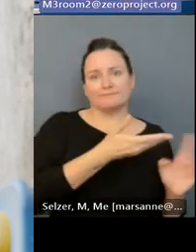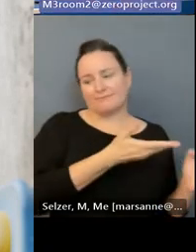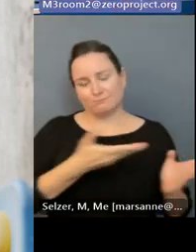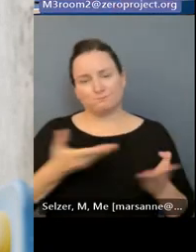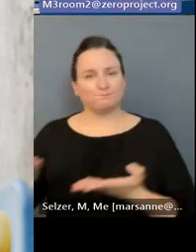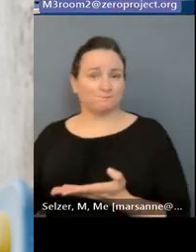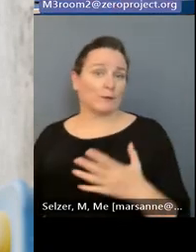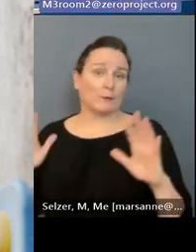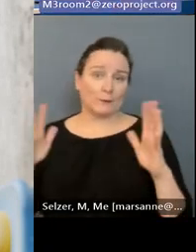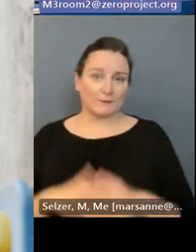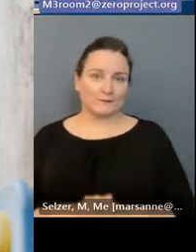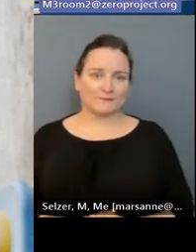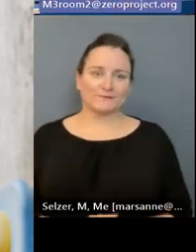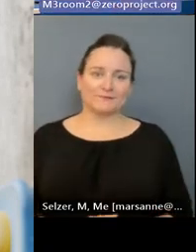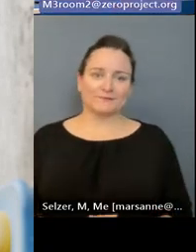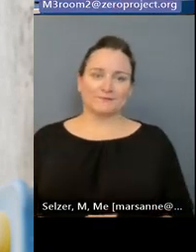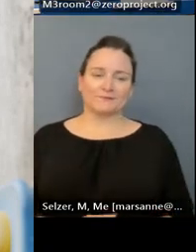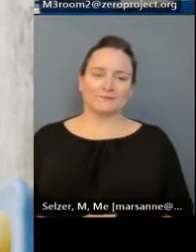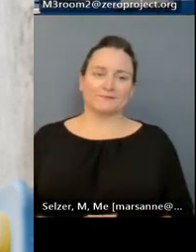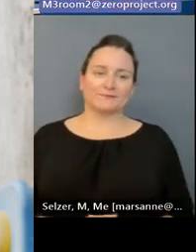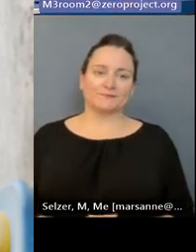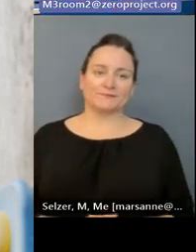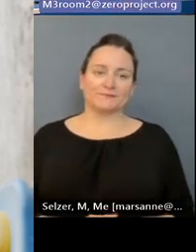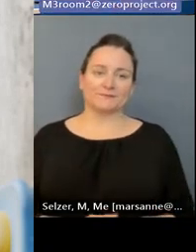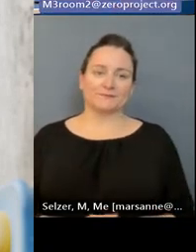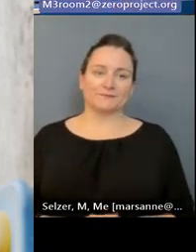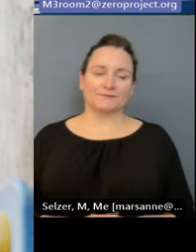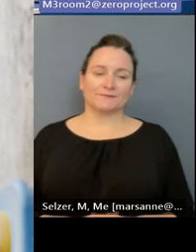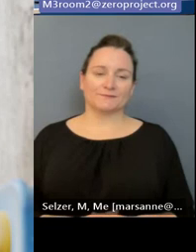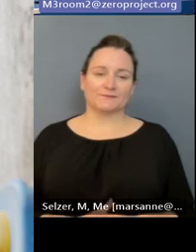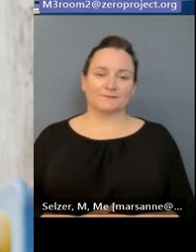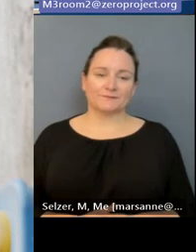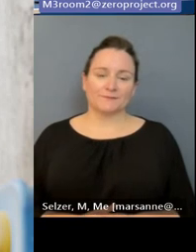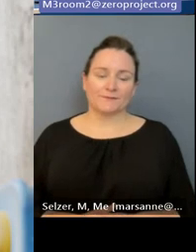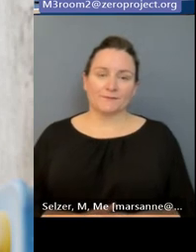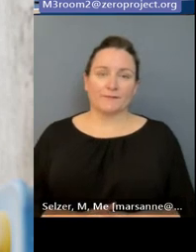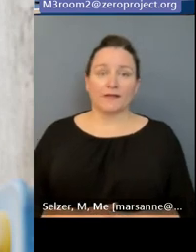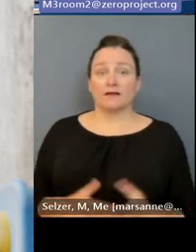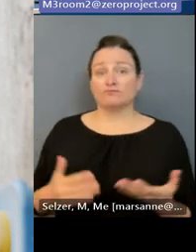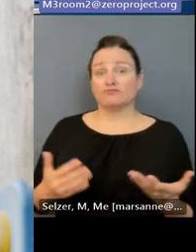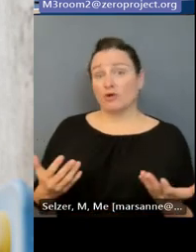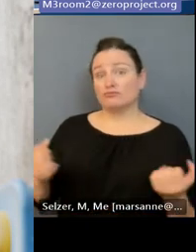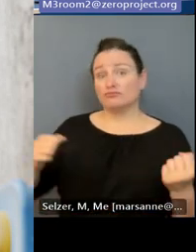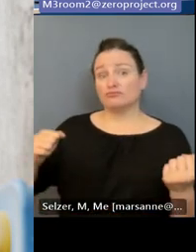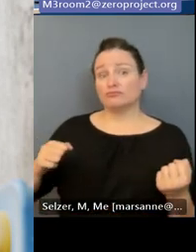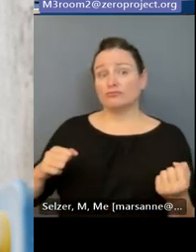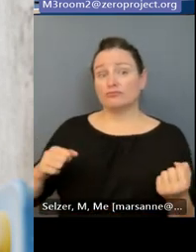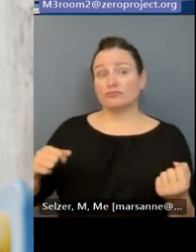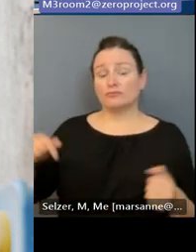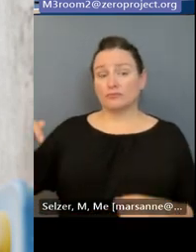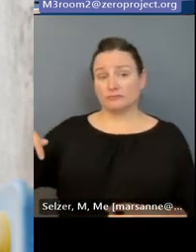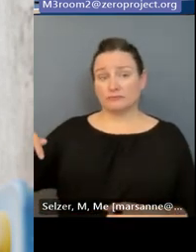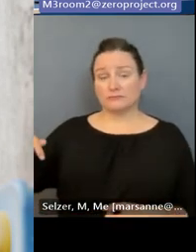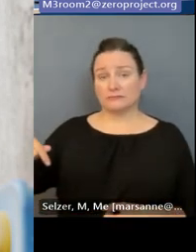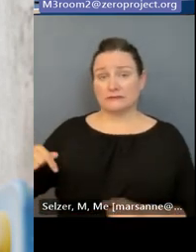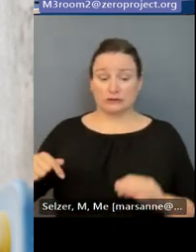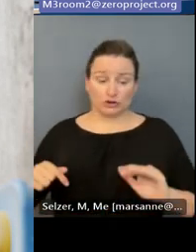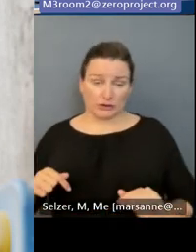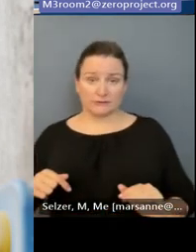So working to overcome challenges. So basically the challenge that we face and the parent face